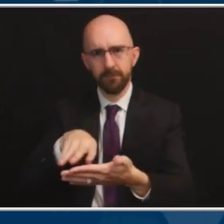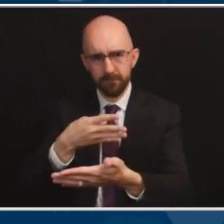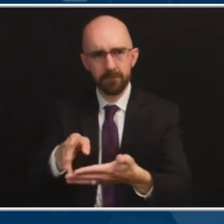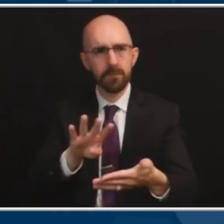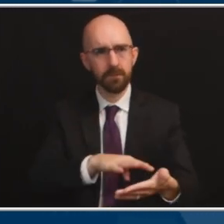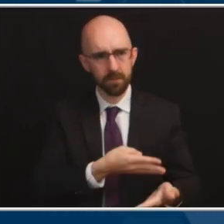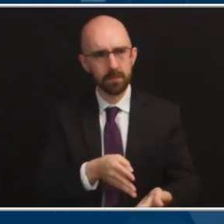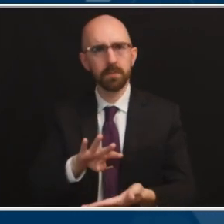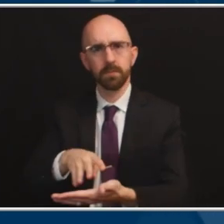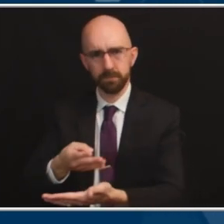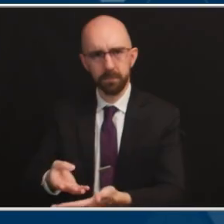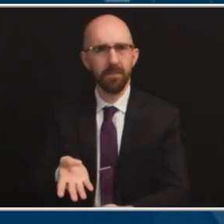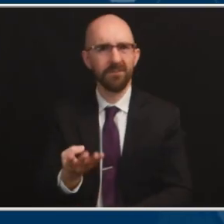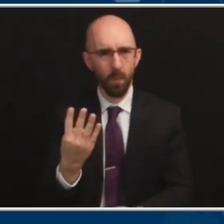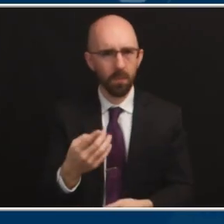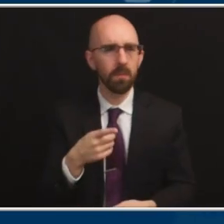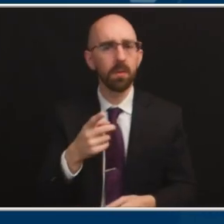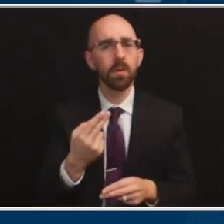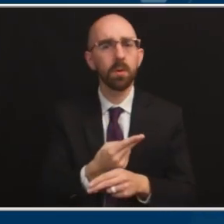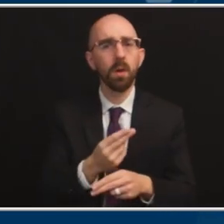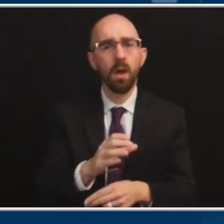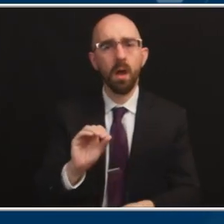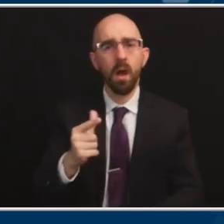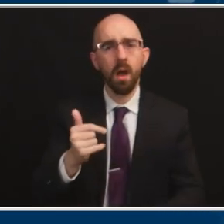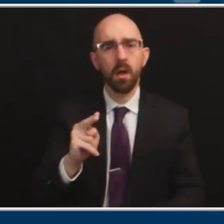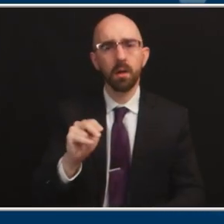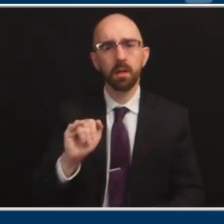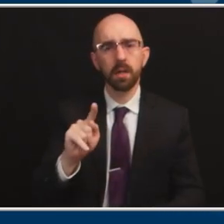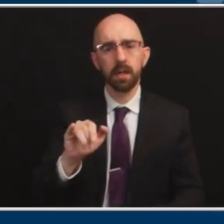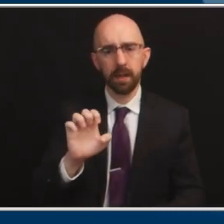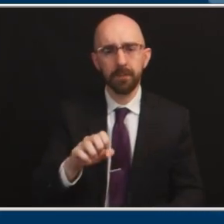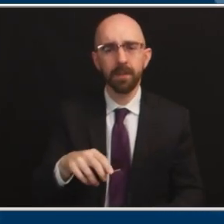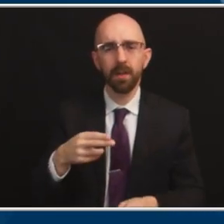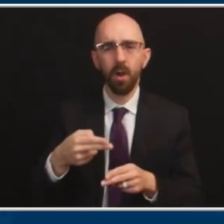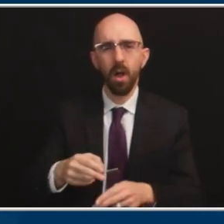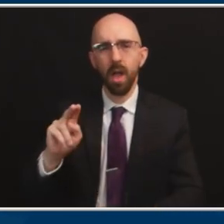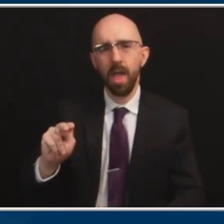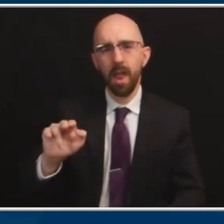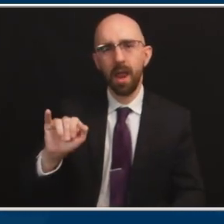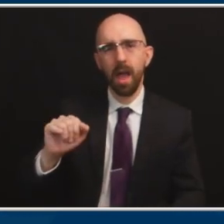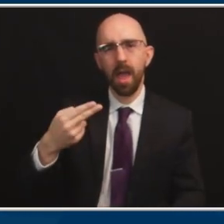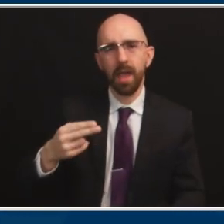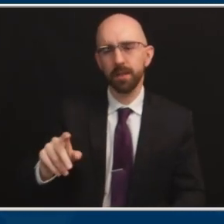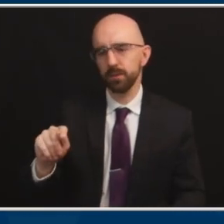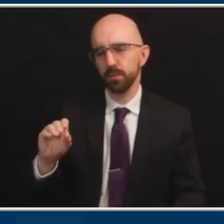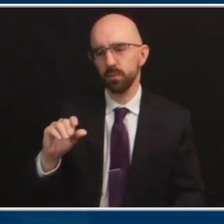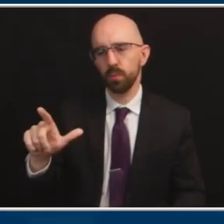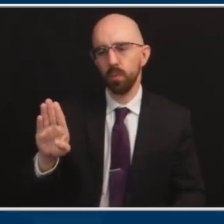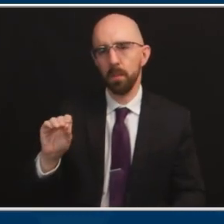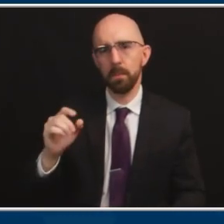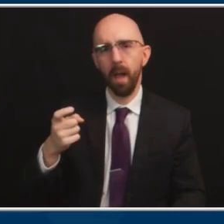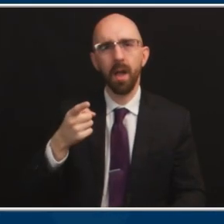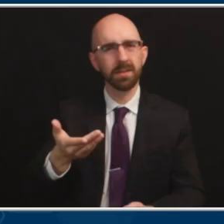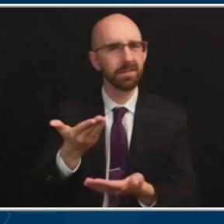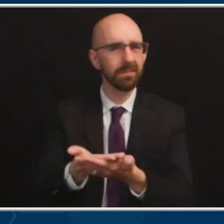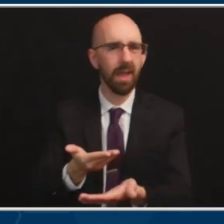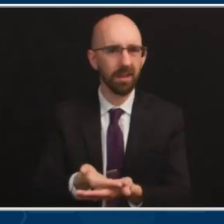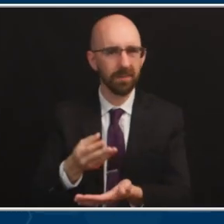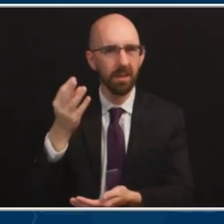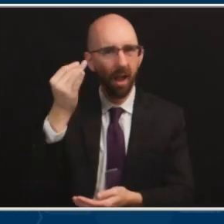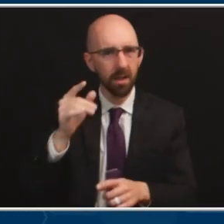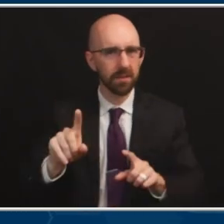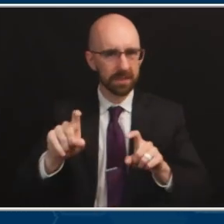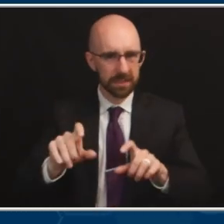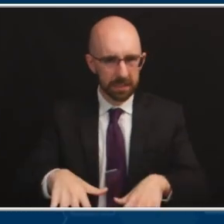used a cognitive battery known as the NIH Toolbox. And it is a validated cognitive test. So the